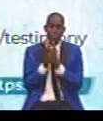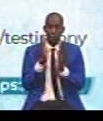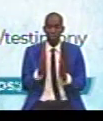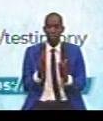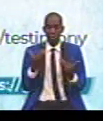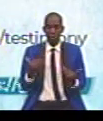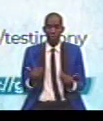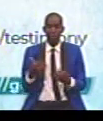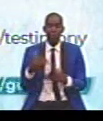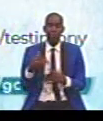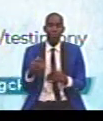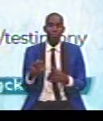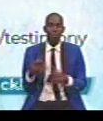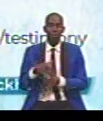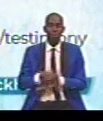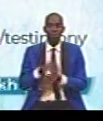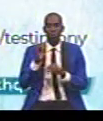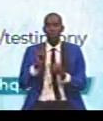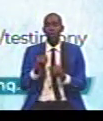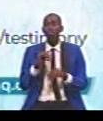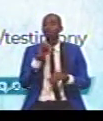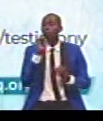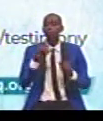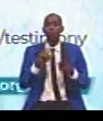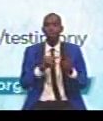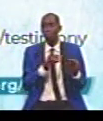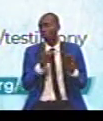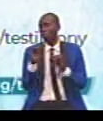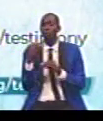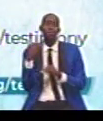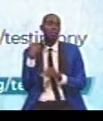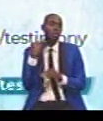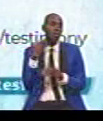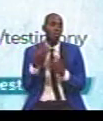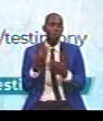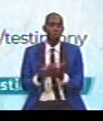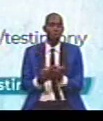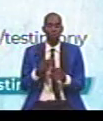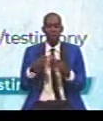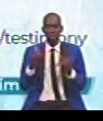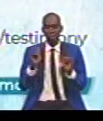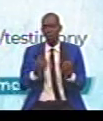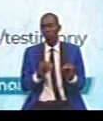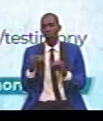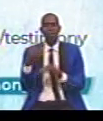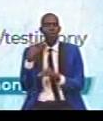night, I can now turn my neck very well. To God be the glory."